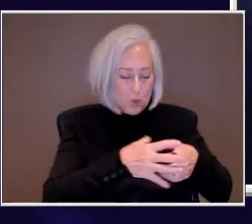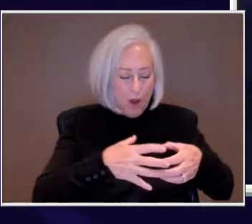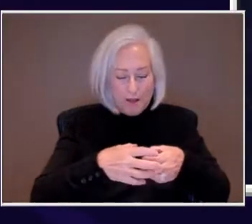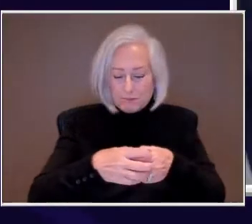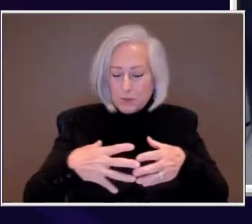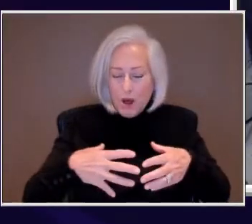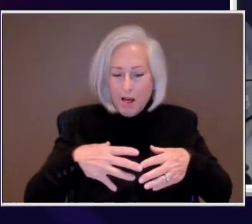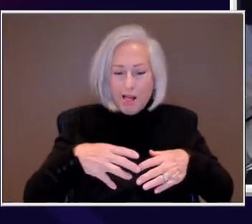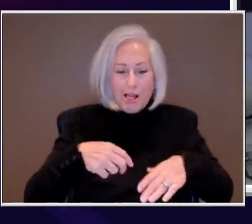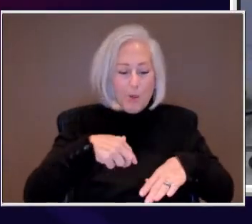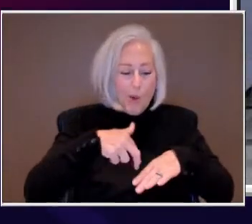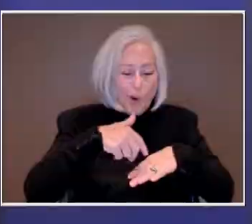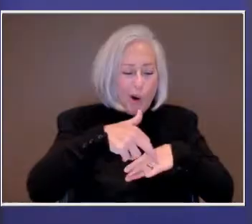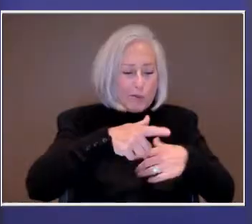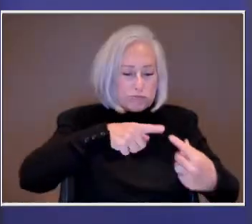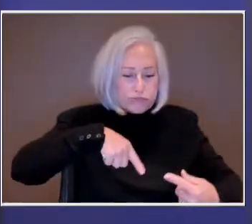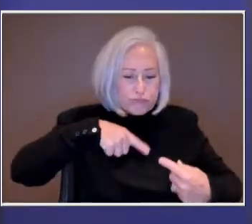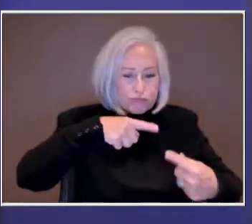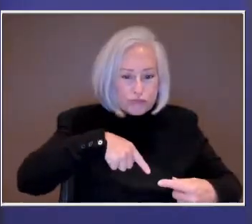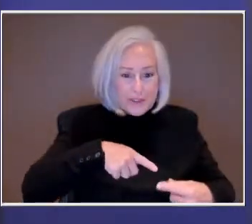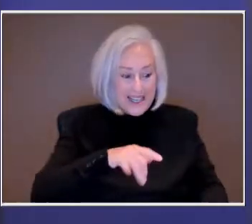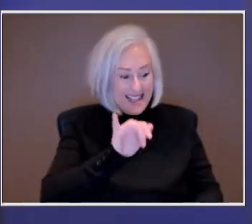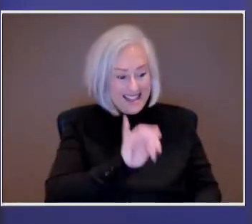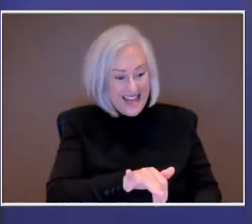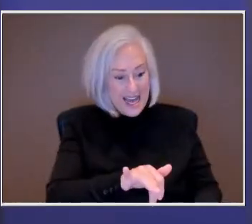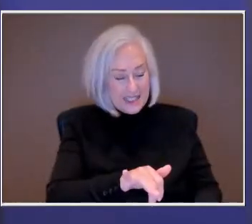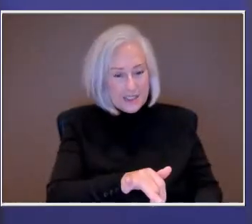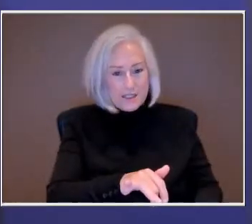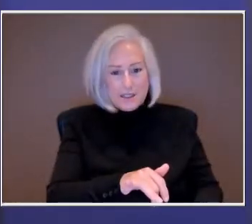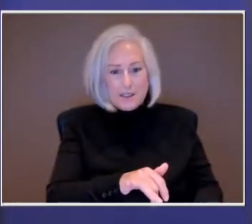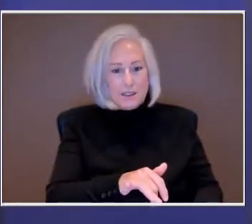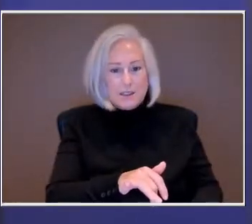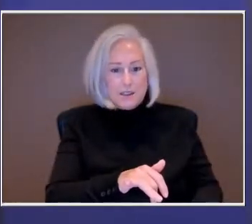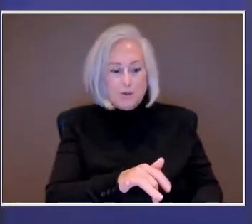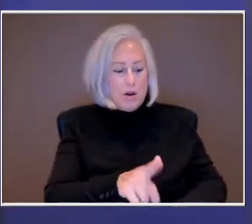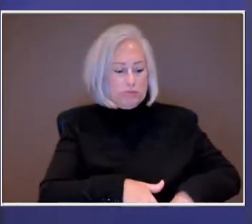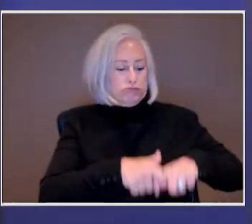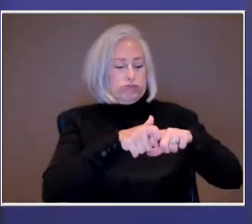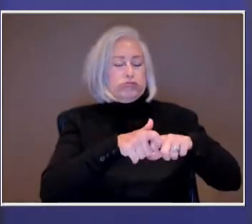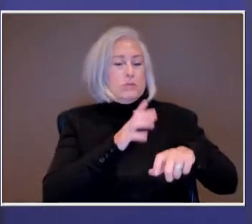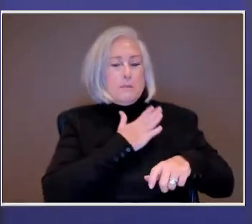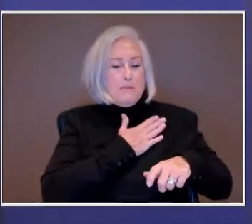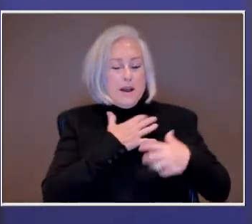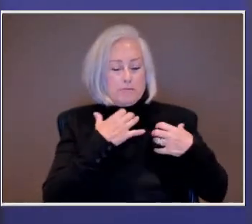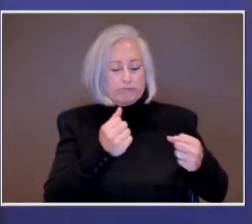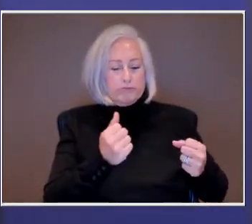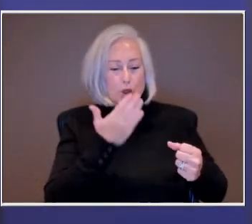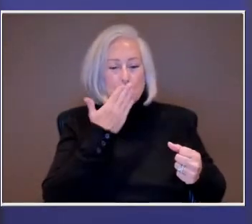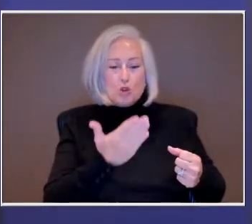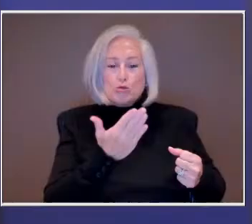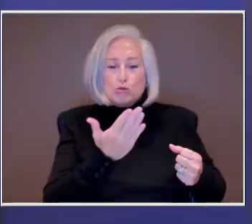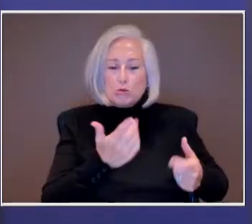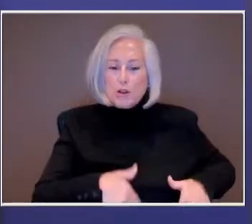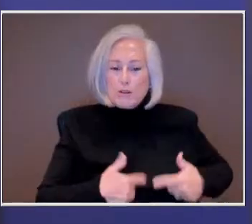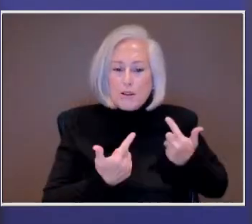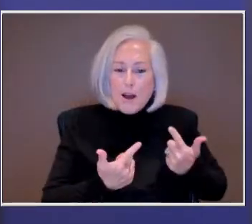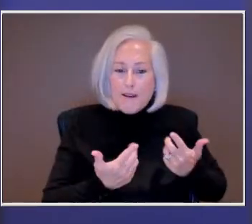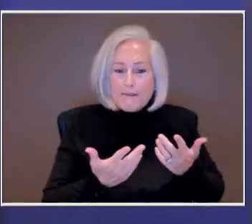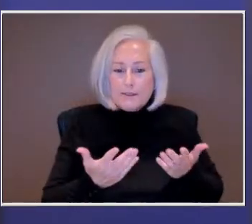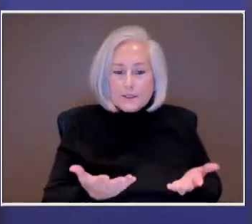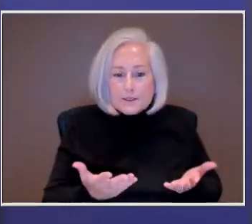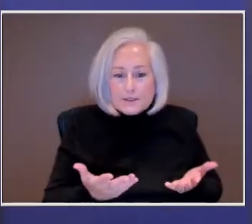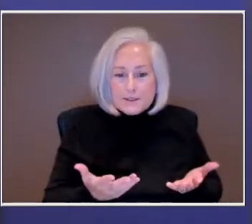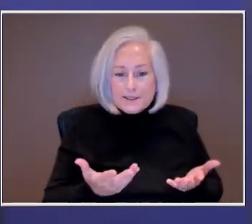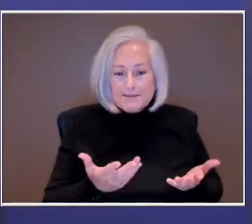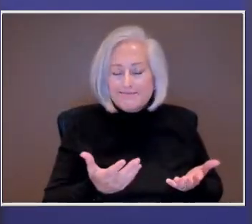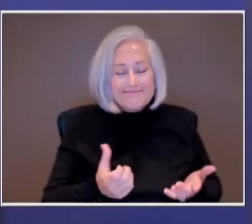you know, that's what was holding me back from life, from living a quality life, and I don't miss that at